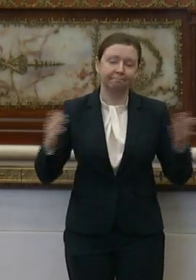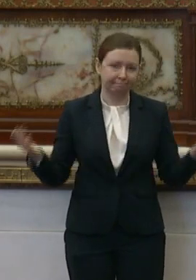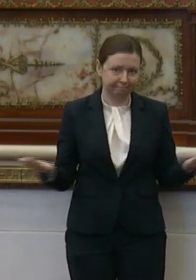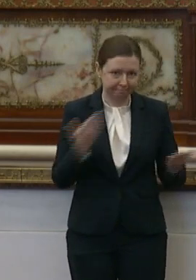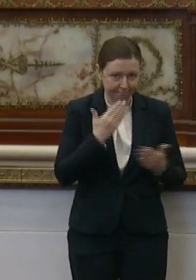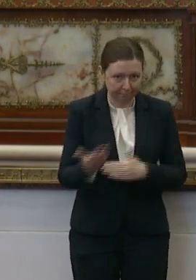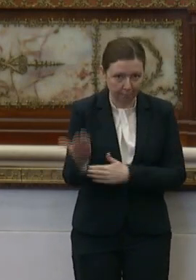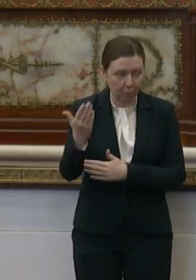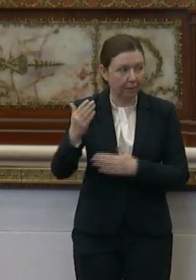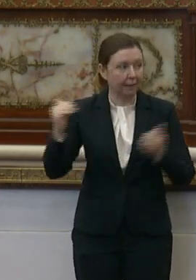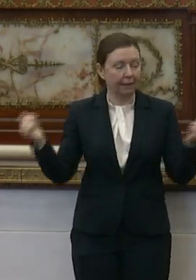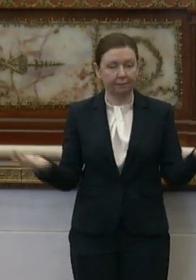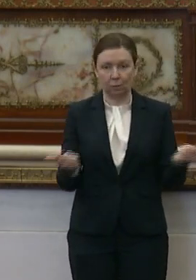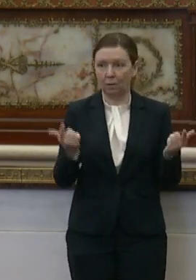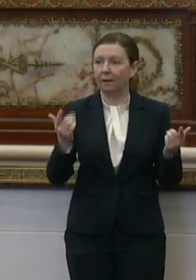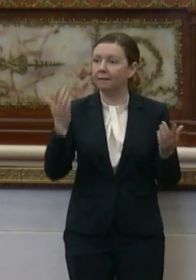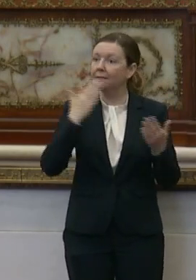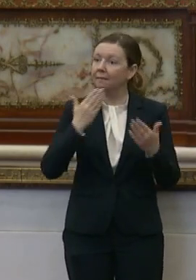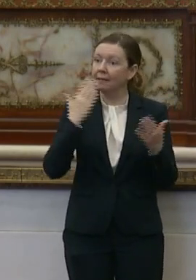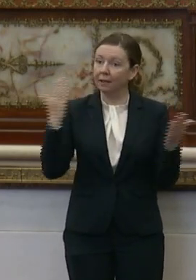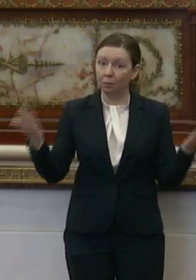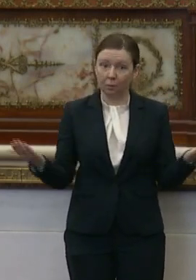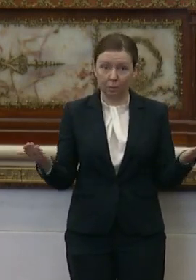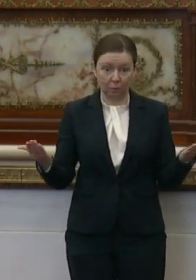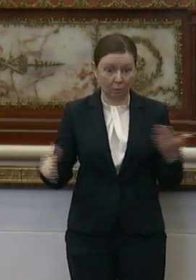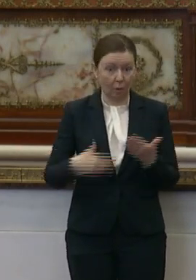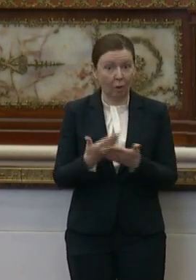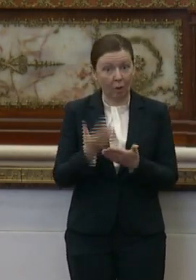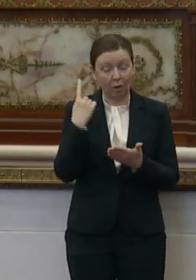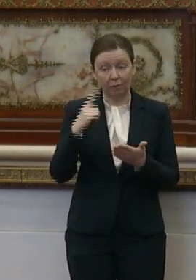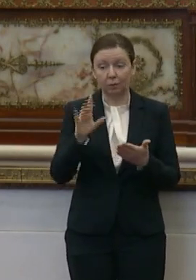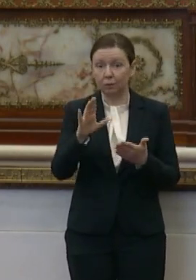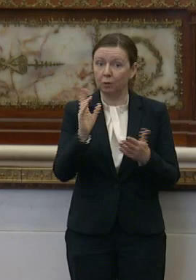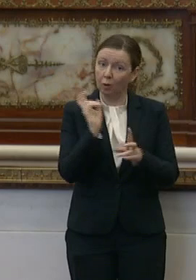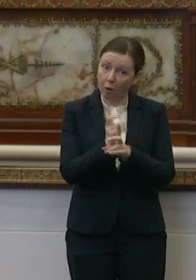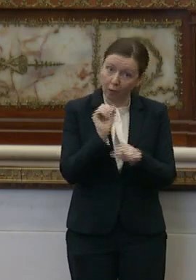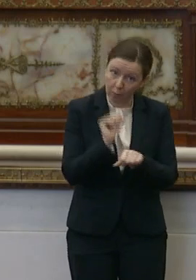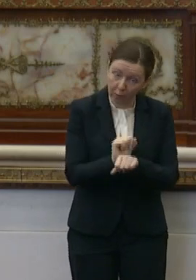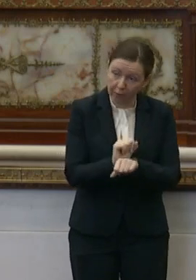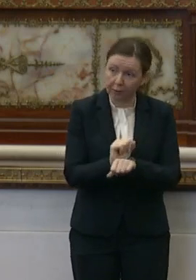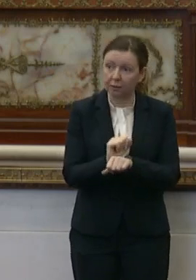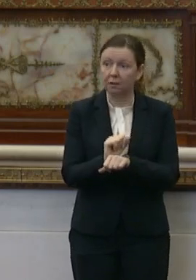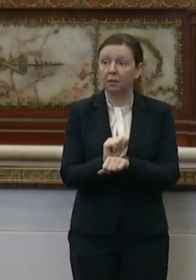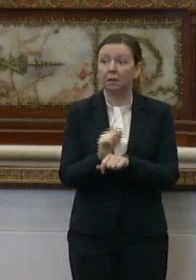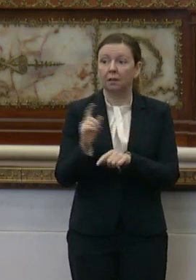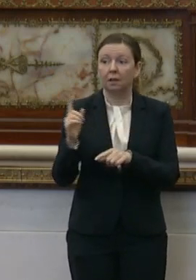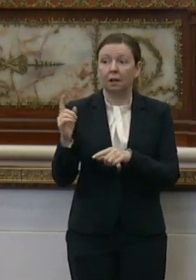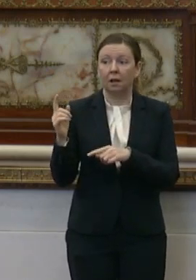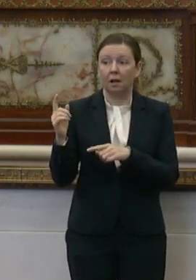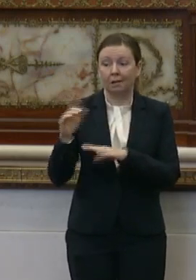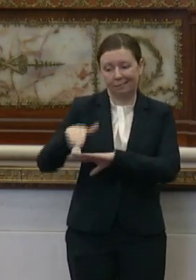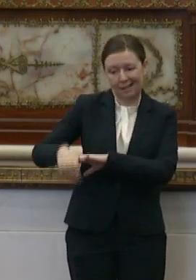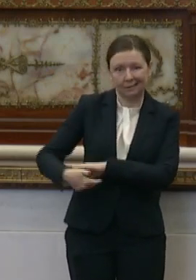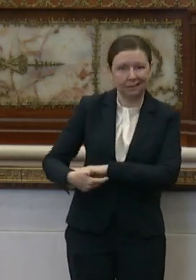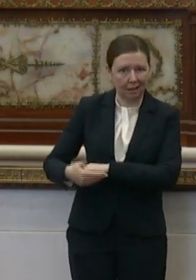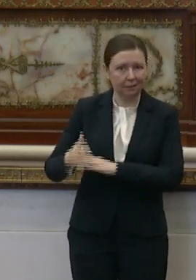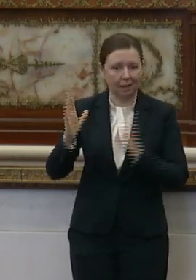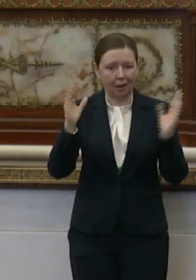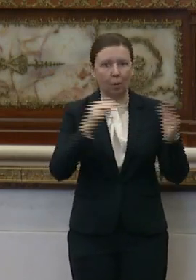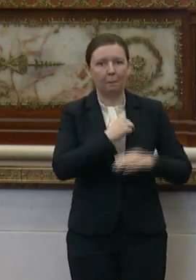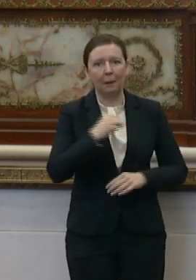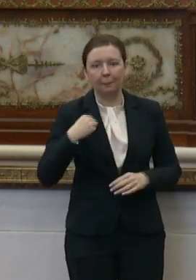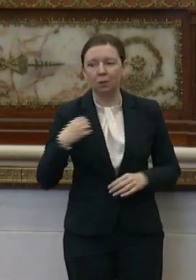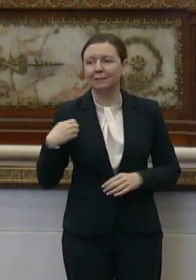morning, everyone. Thank you all. And again, thank you for your hard work, particularly through last night, both members,